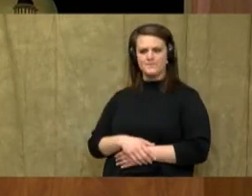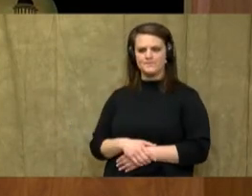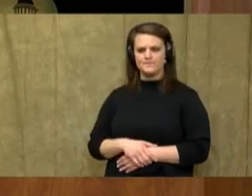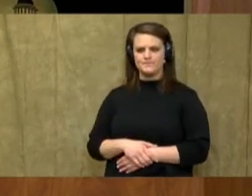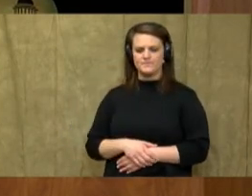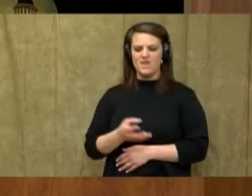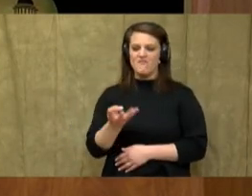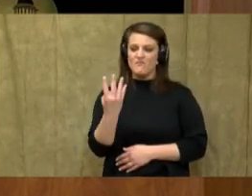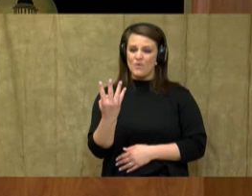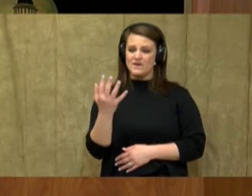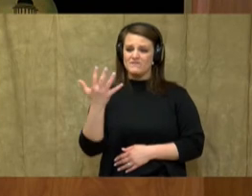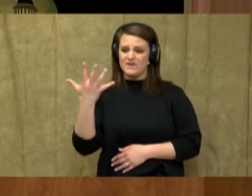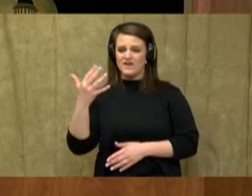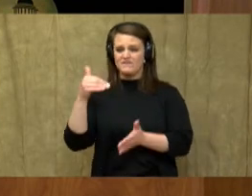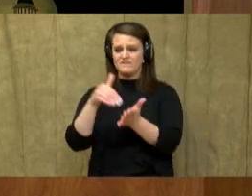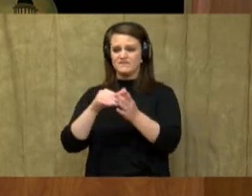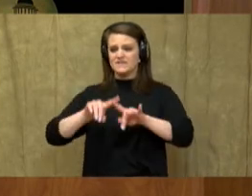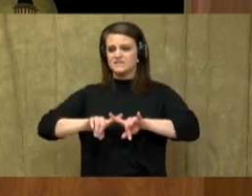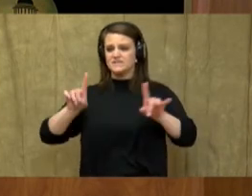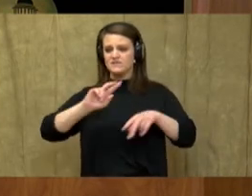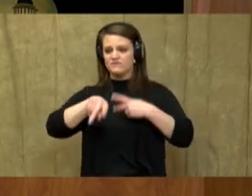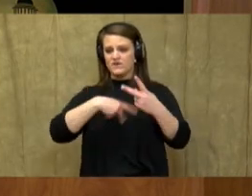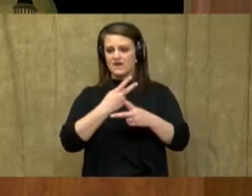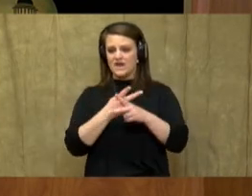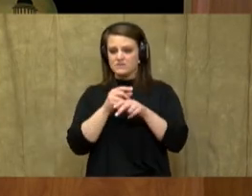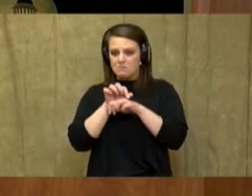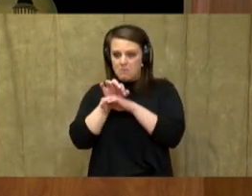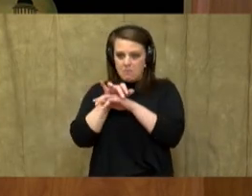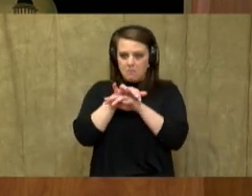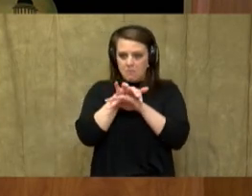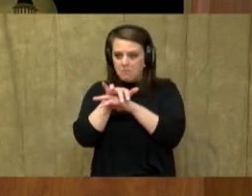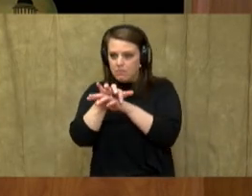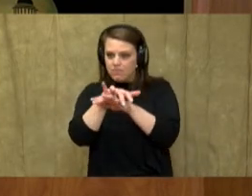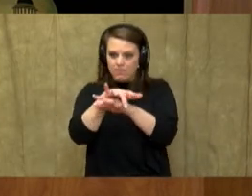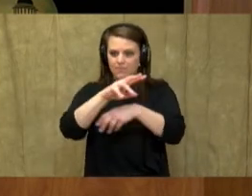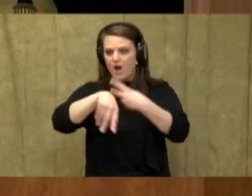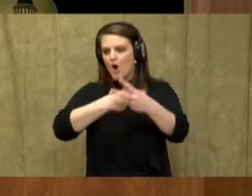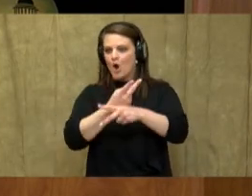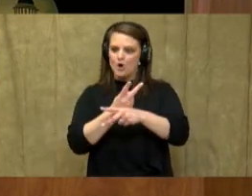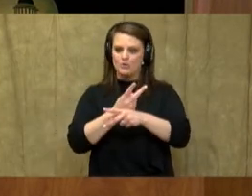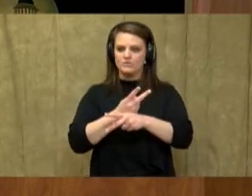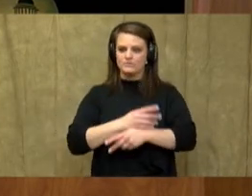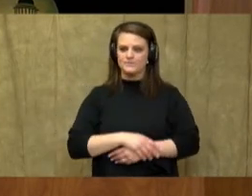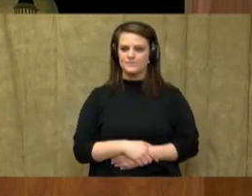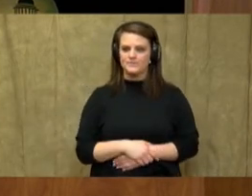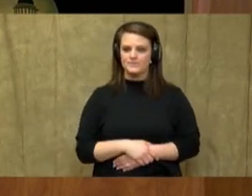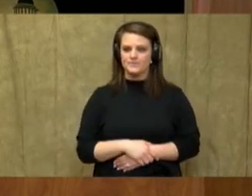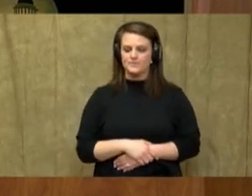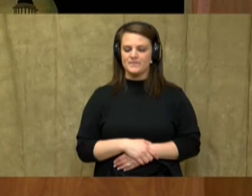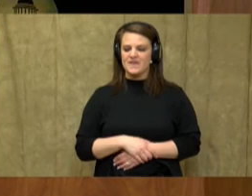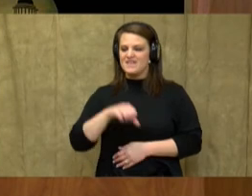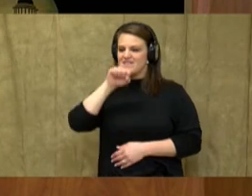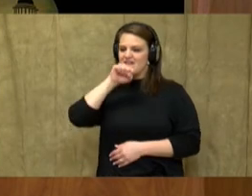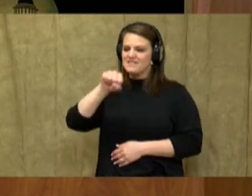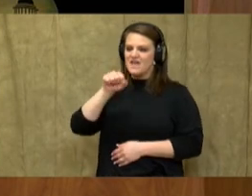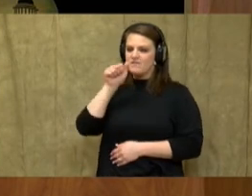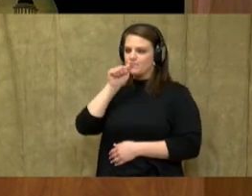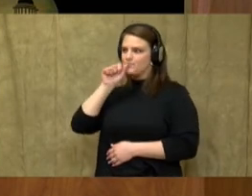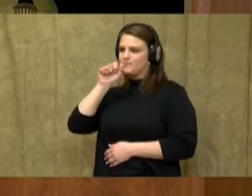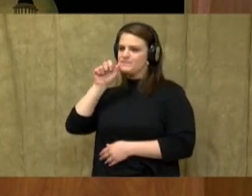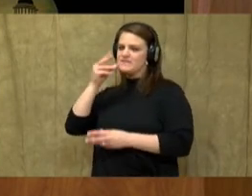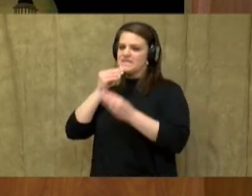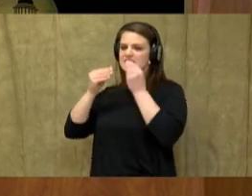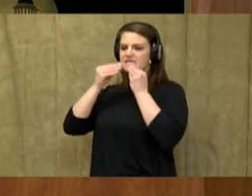are 45,000 different types of spiders crawling on Earth. Spiders love to eat insects. They eat